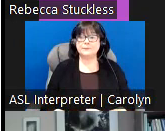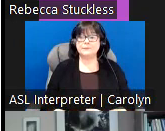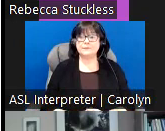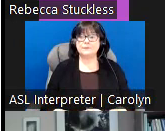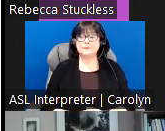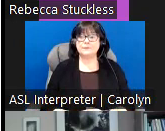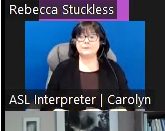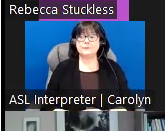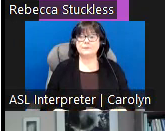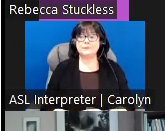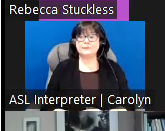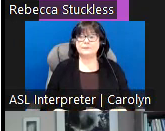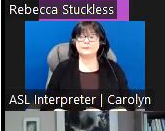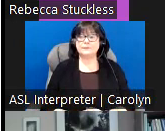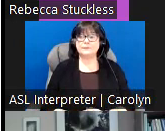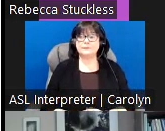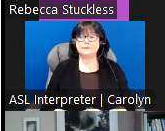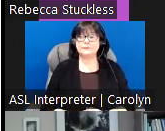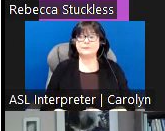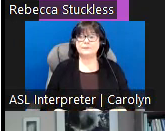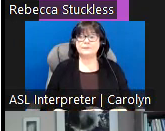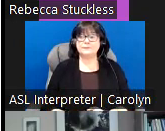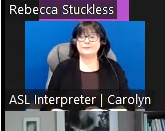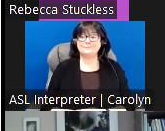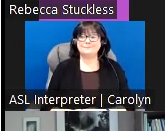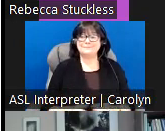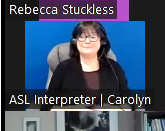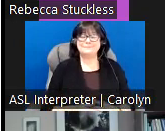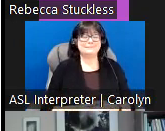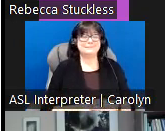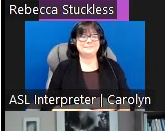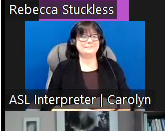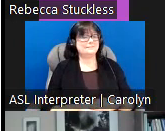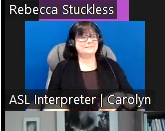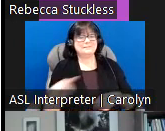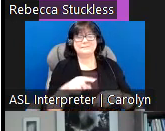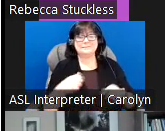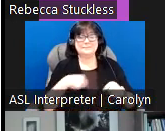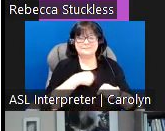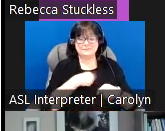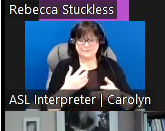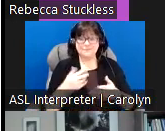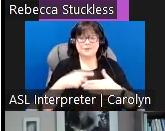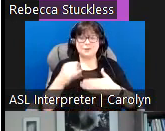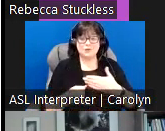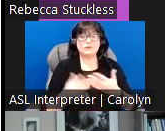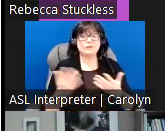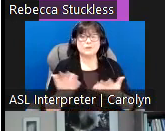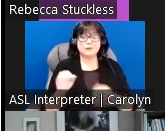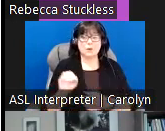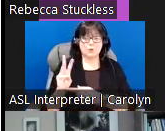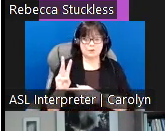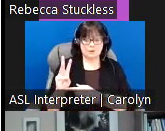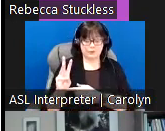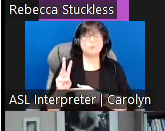So we've been using it as a referral tool. Our network, Project READ, is funded by OW to